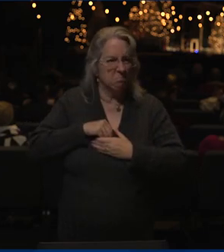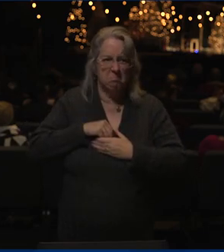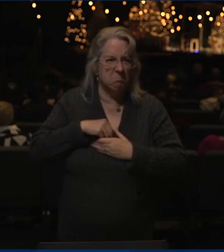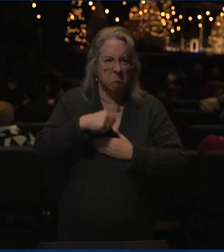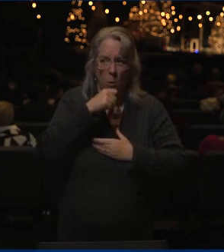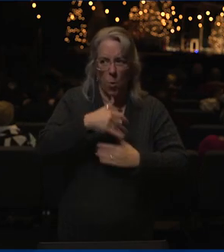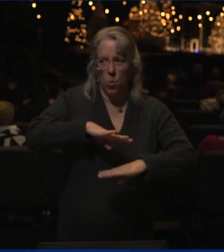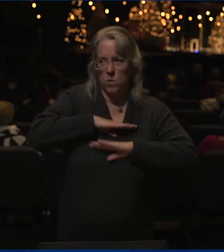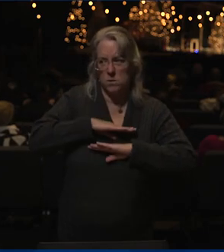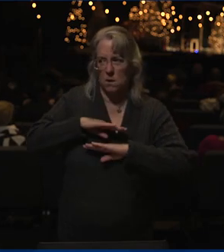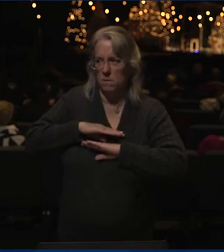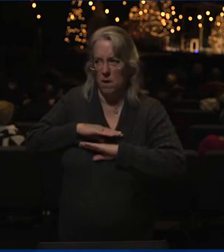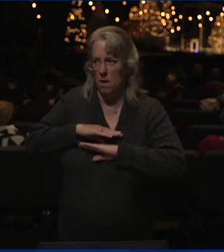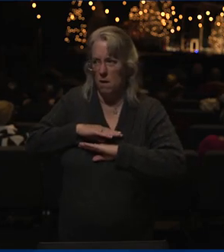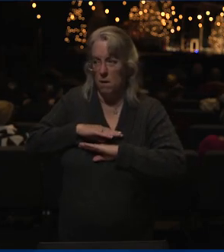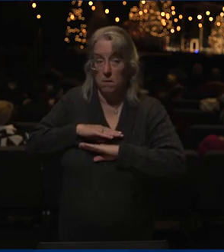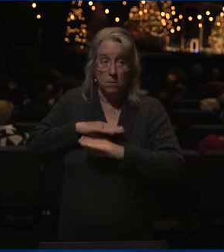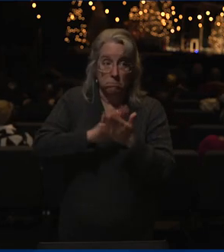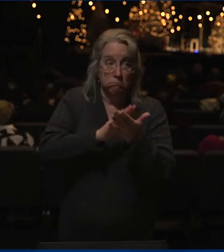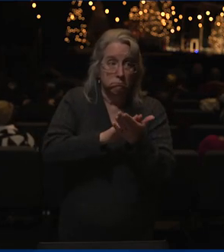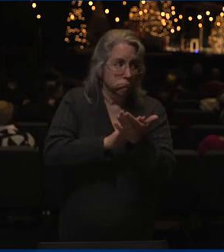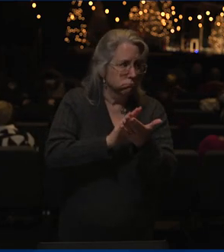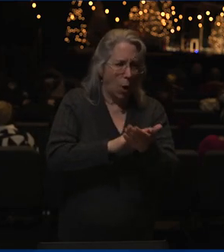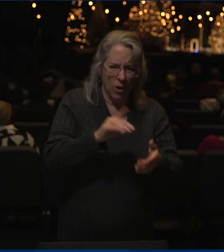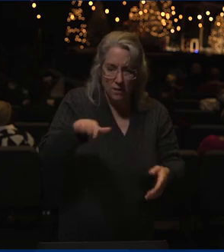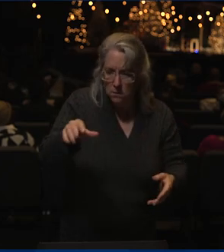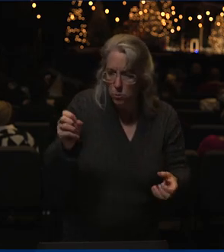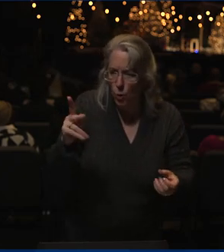We get confused. That's a good one. There we go.